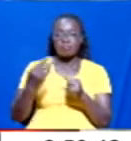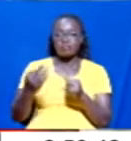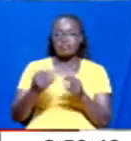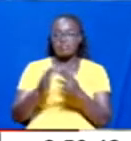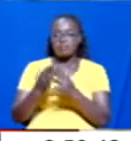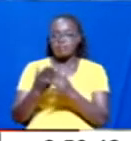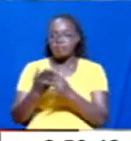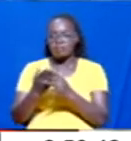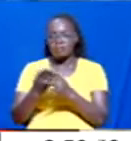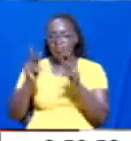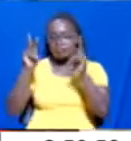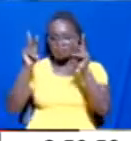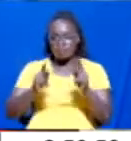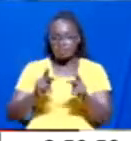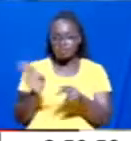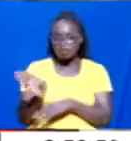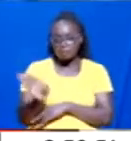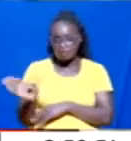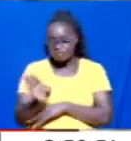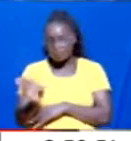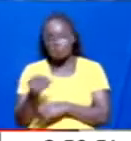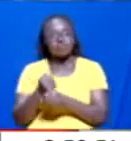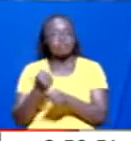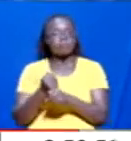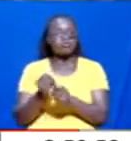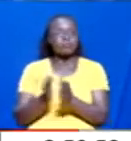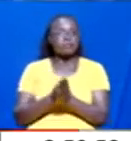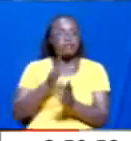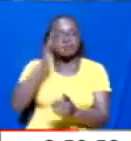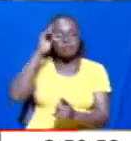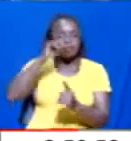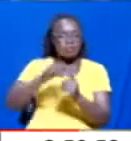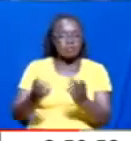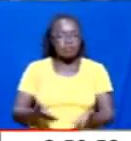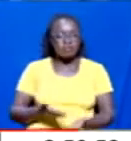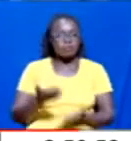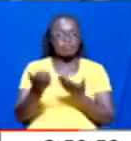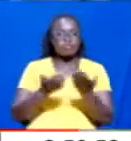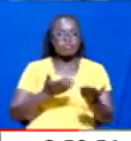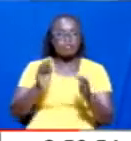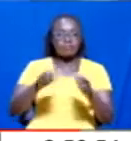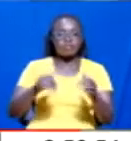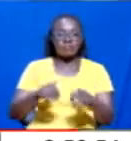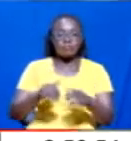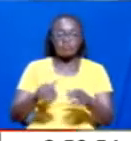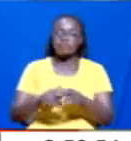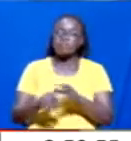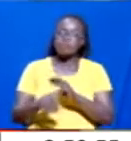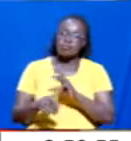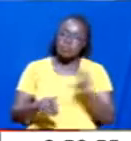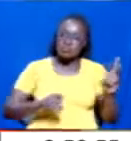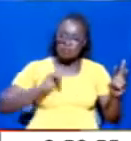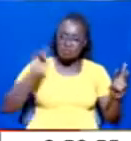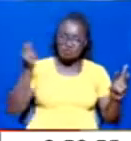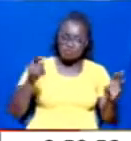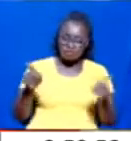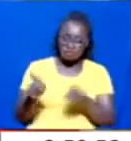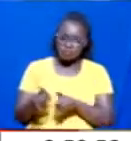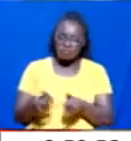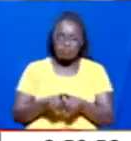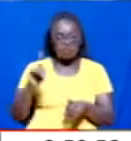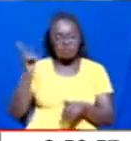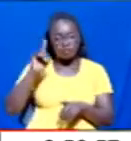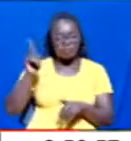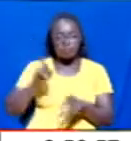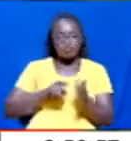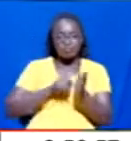Butere will be operationalized with the aim of promoting trade in the agricultural-rich Western Kenya. At the same time, the Nairobi Transit